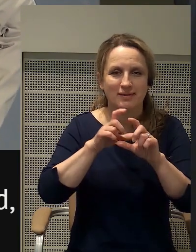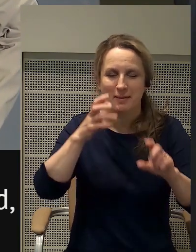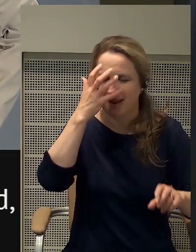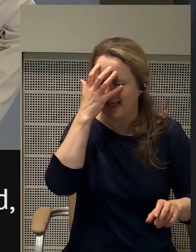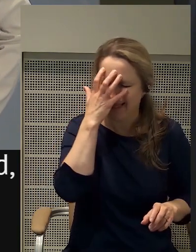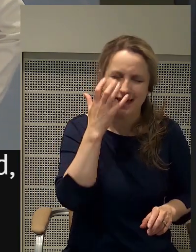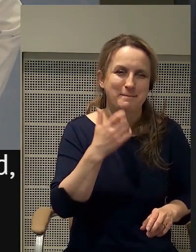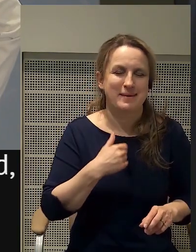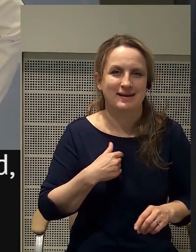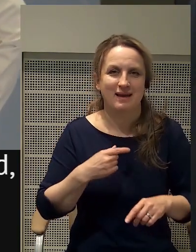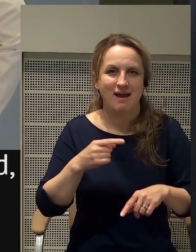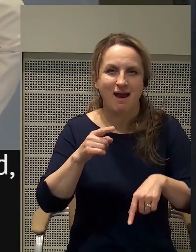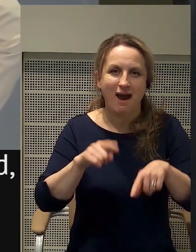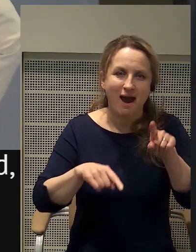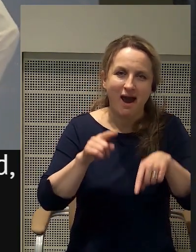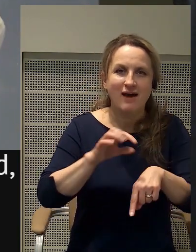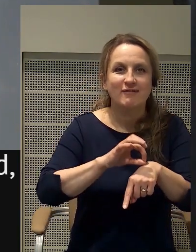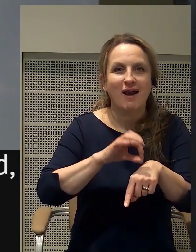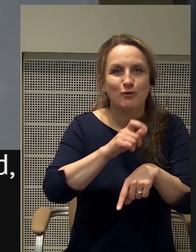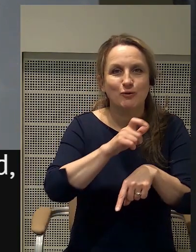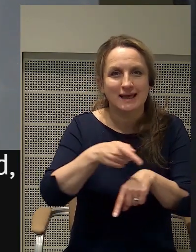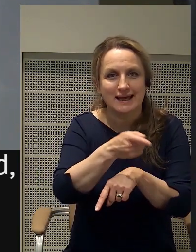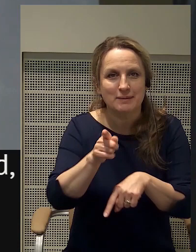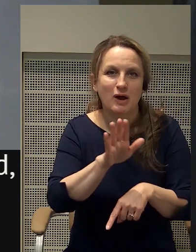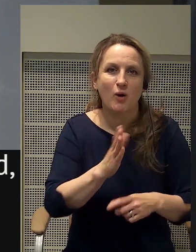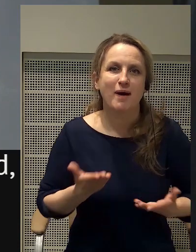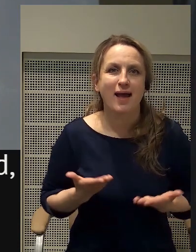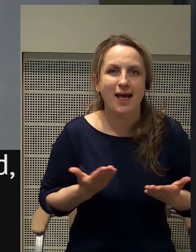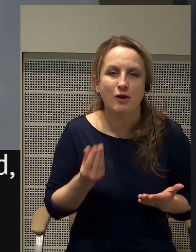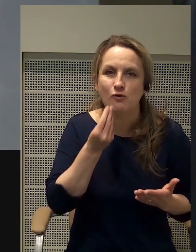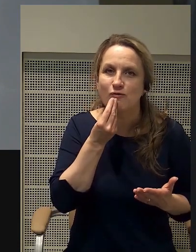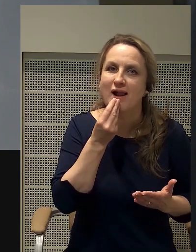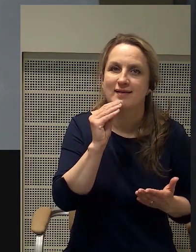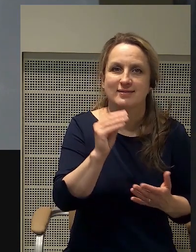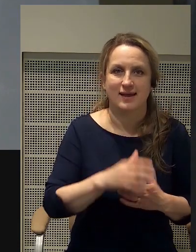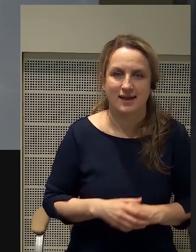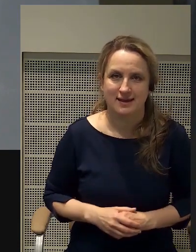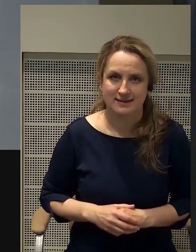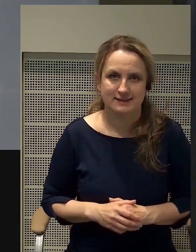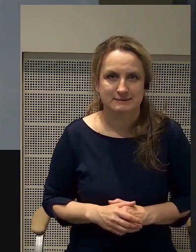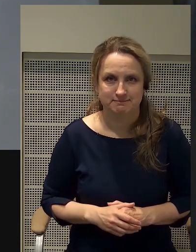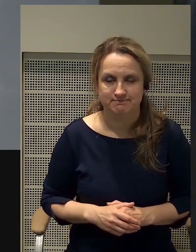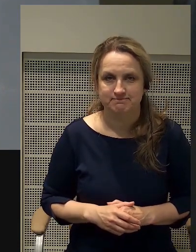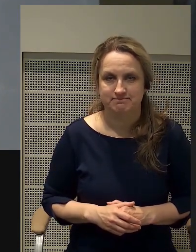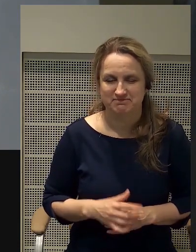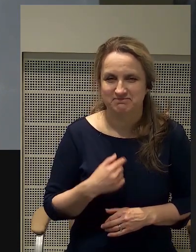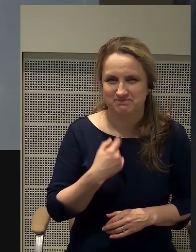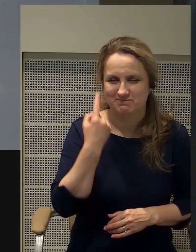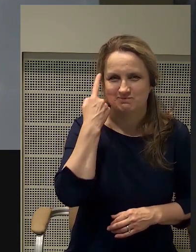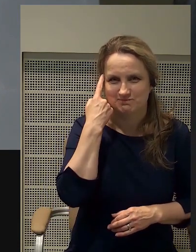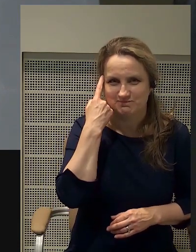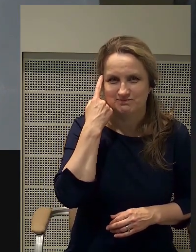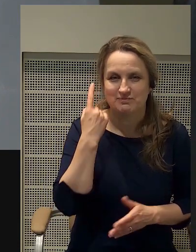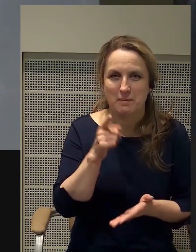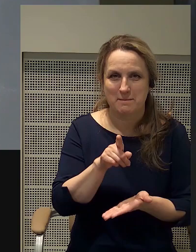inborn errors of metabolism, which are all rare. And I think we need to pay more attention to quality